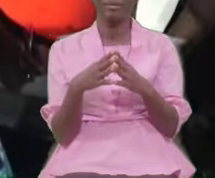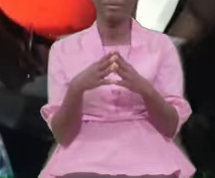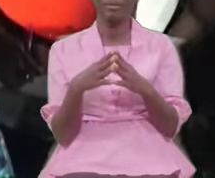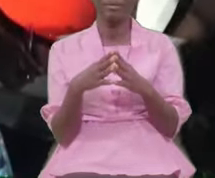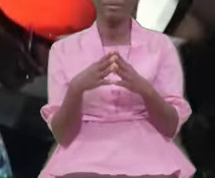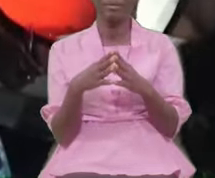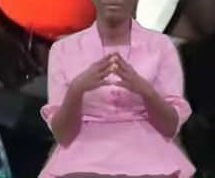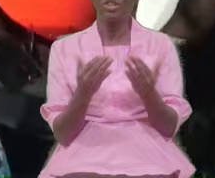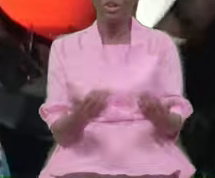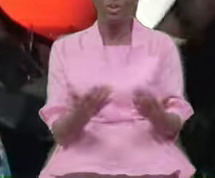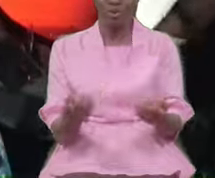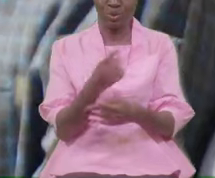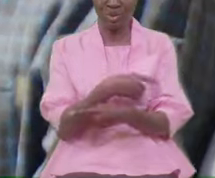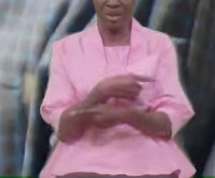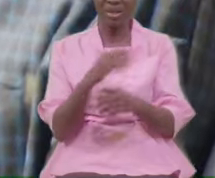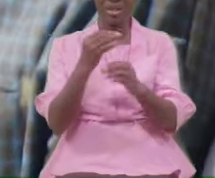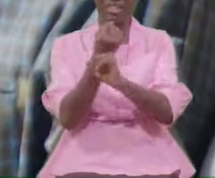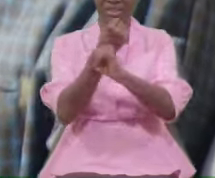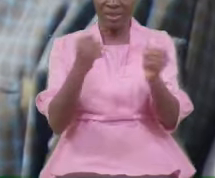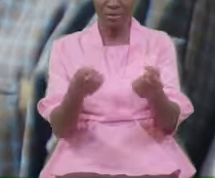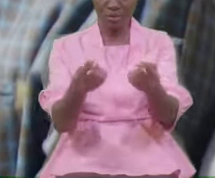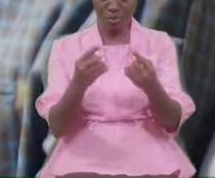today Salvation comes to